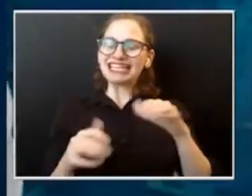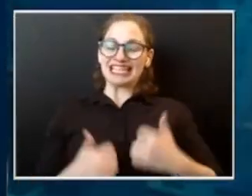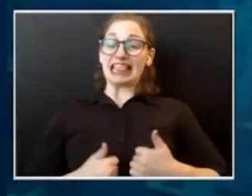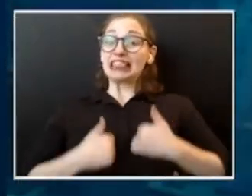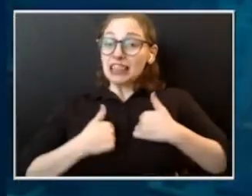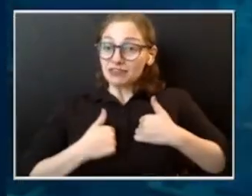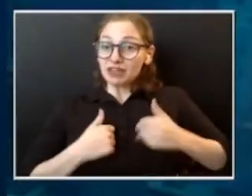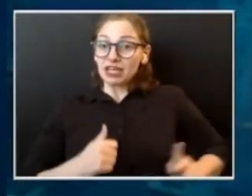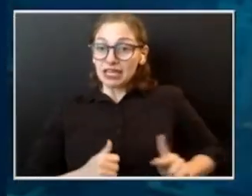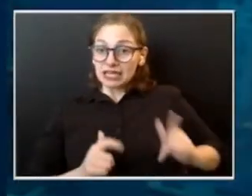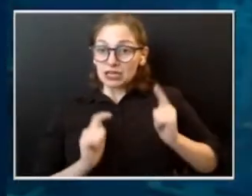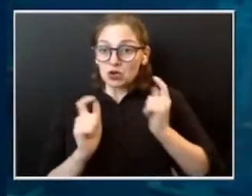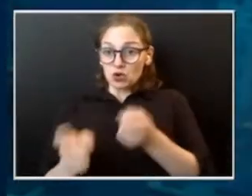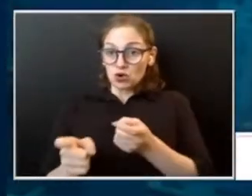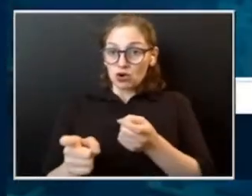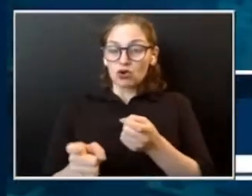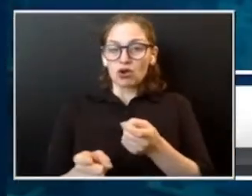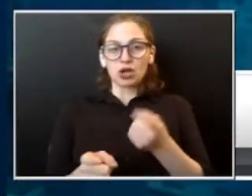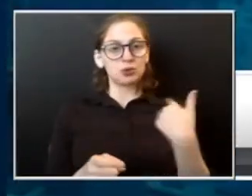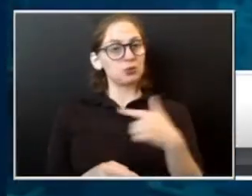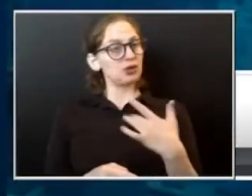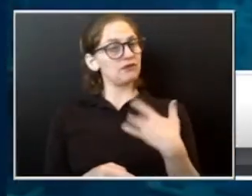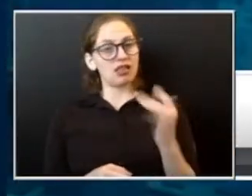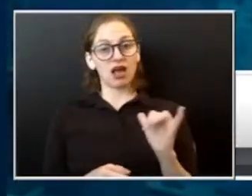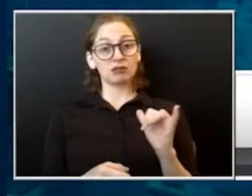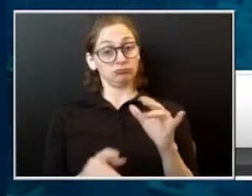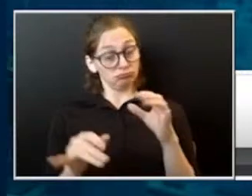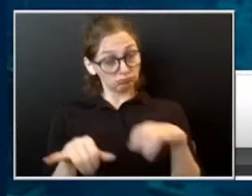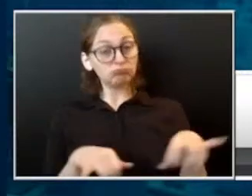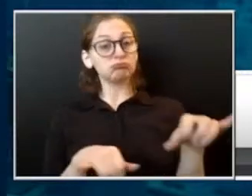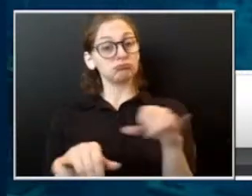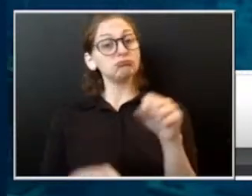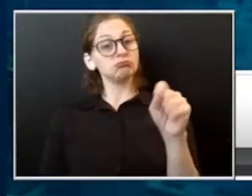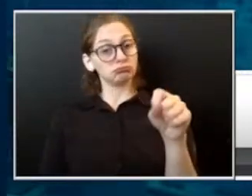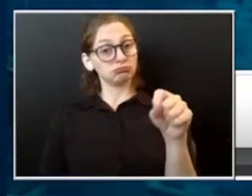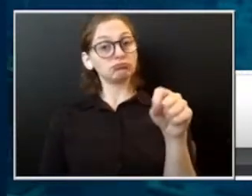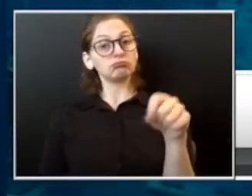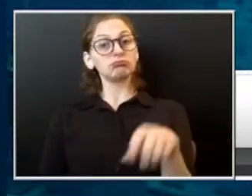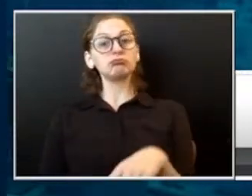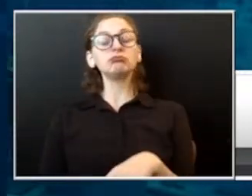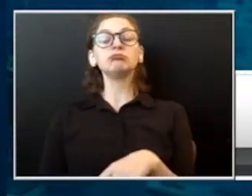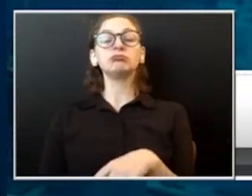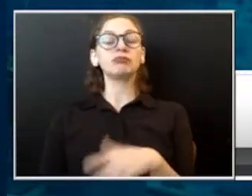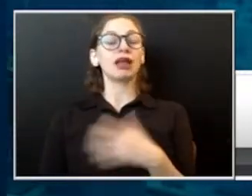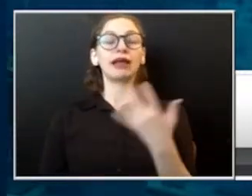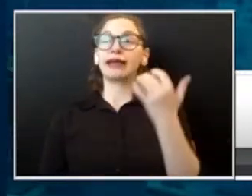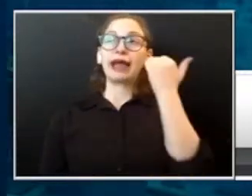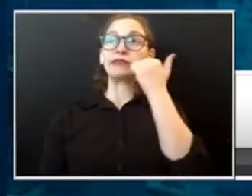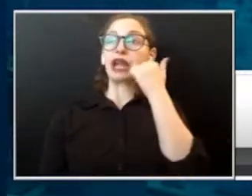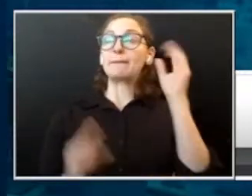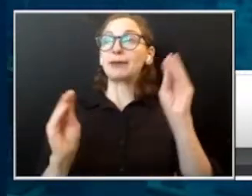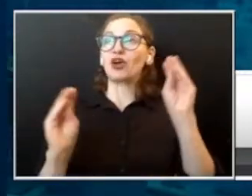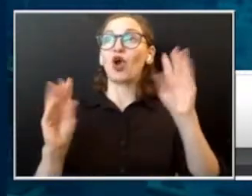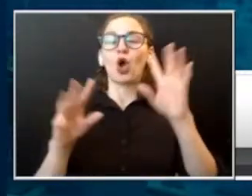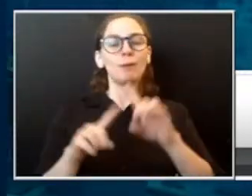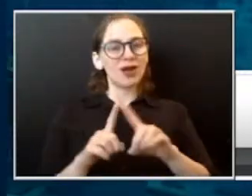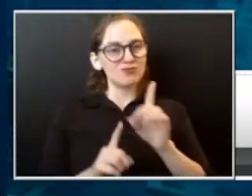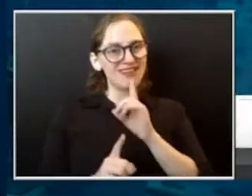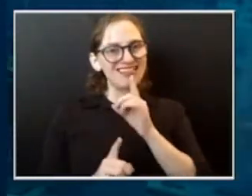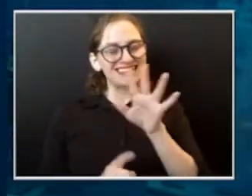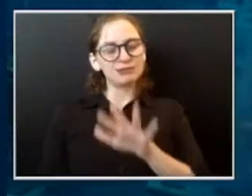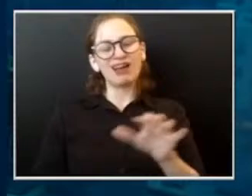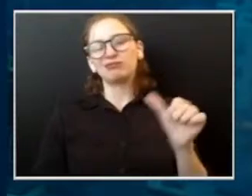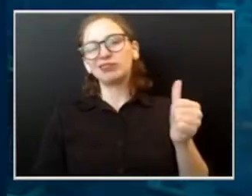very common, and we do this every week, and it's like an everyday miracle. But in reality, it's about 10 to 12% of